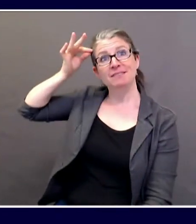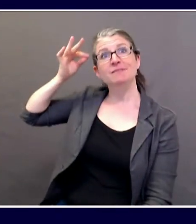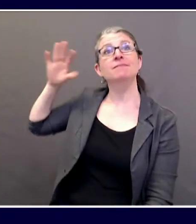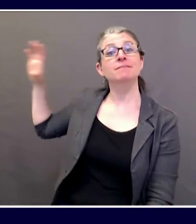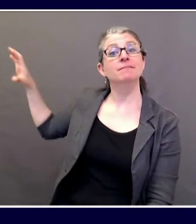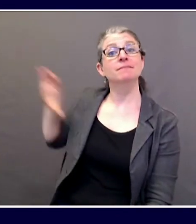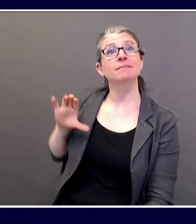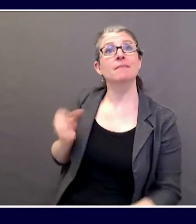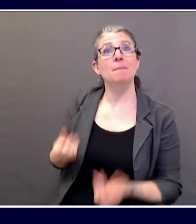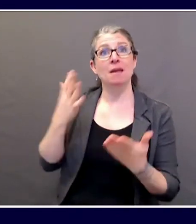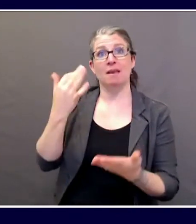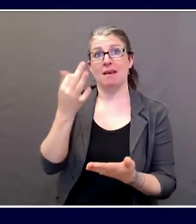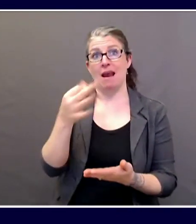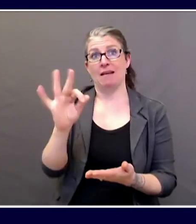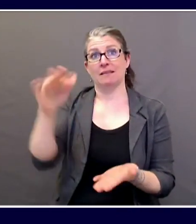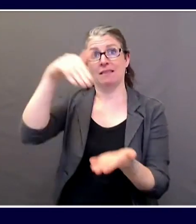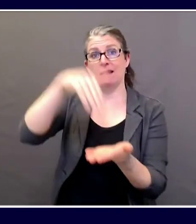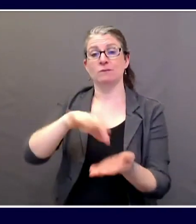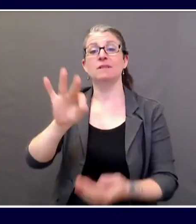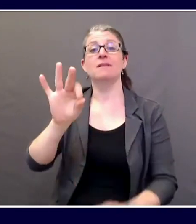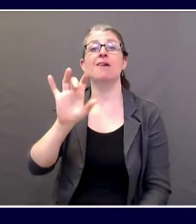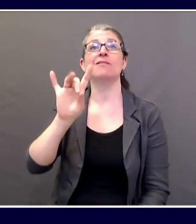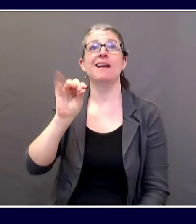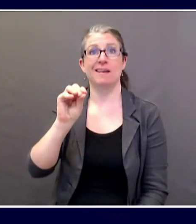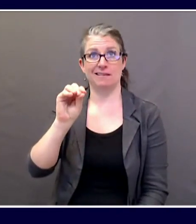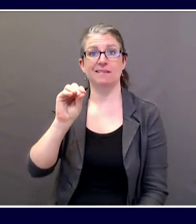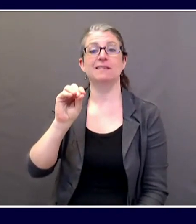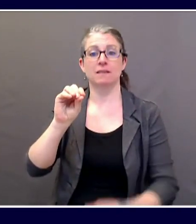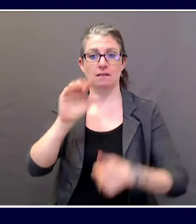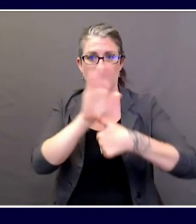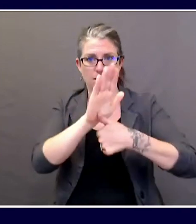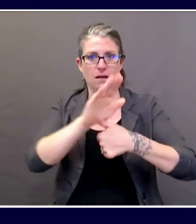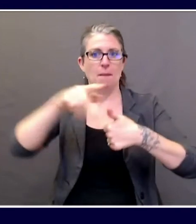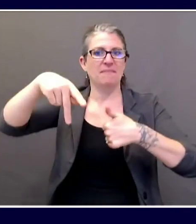19,980 first doses of Pfizer vaccine,